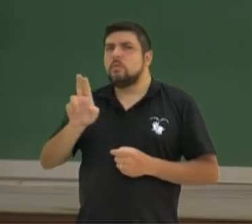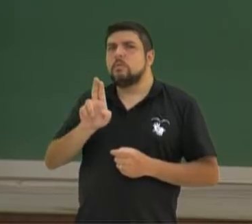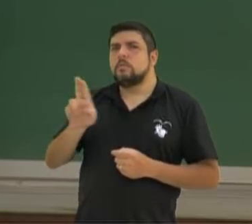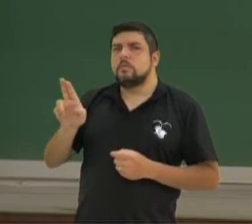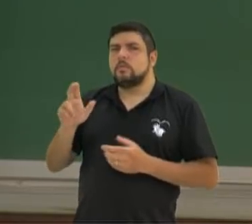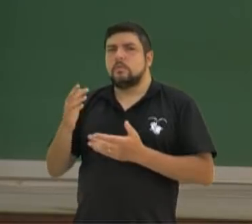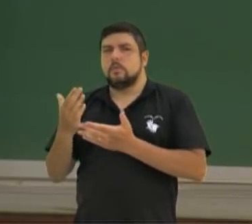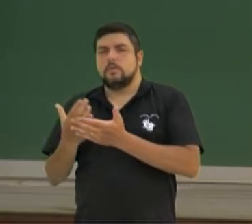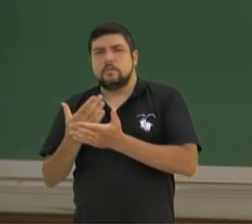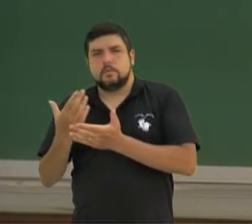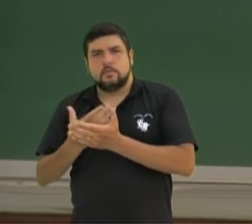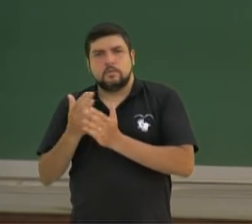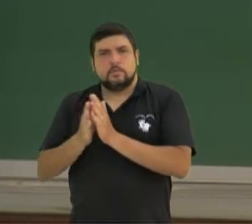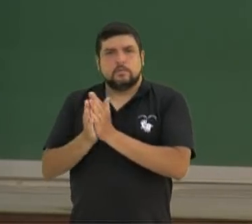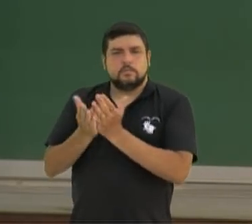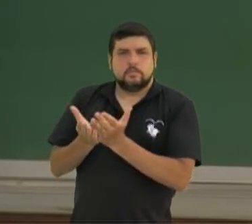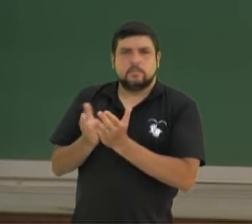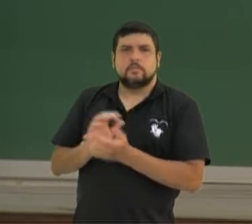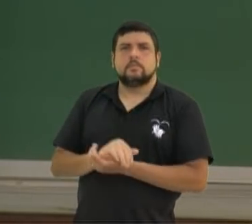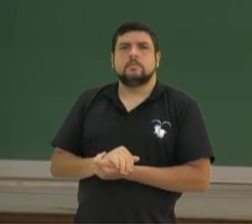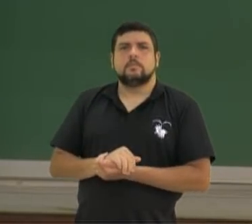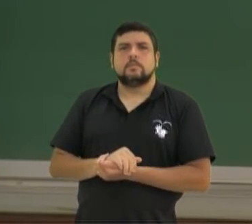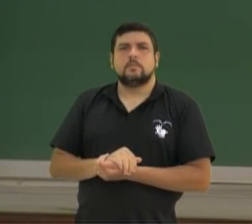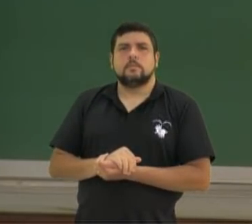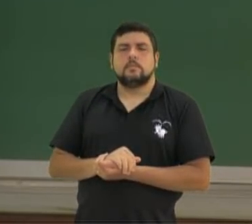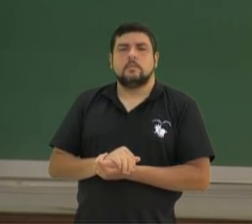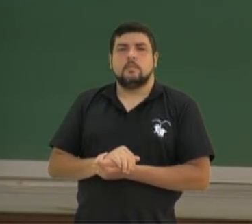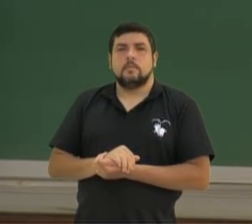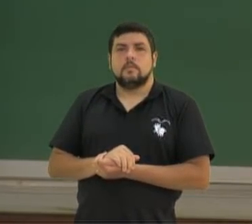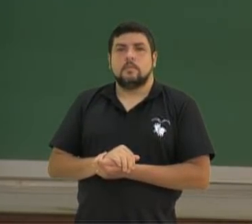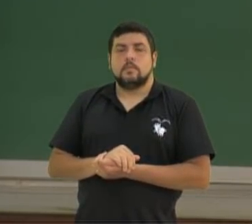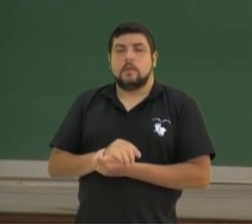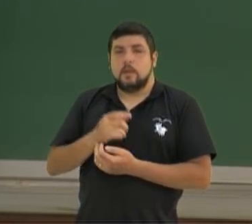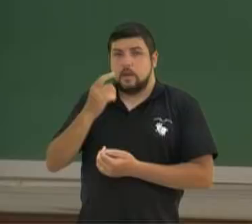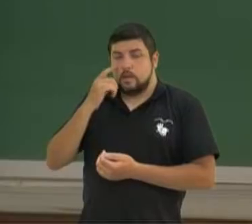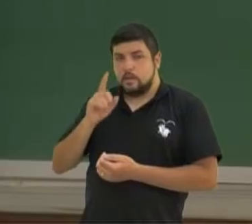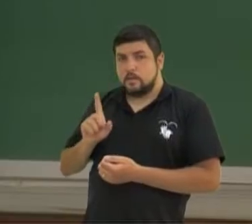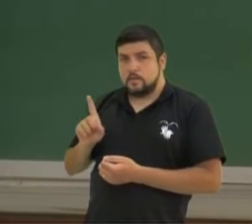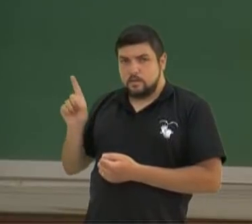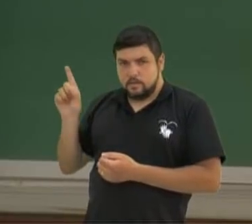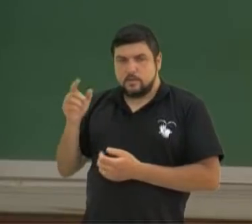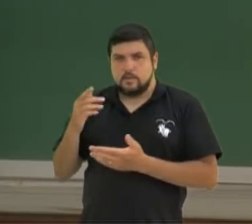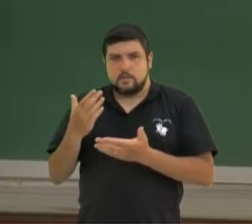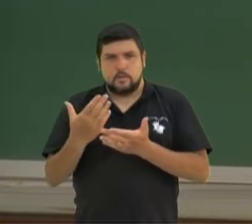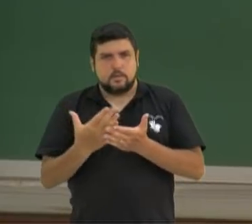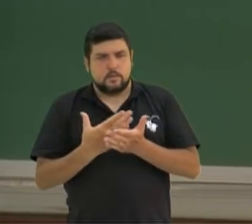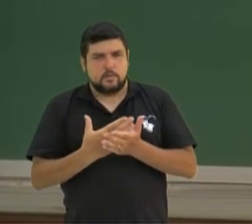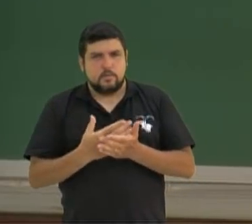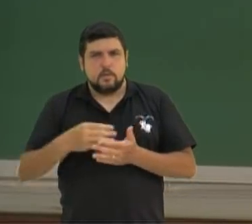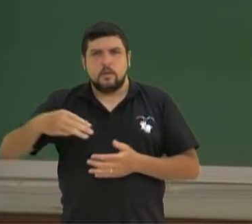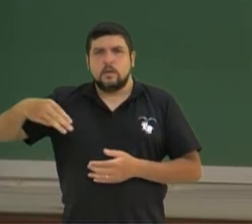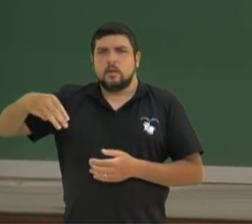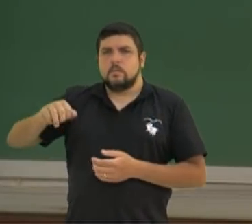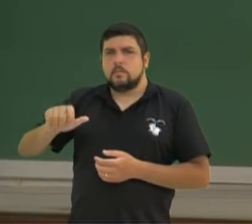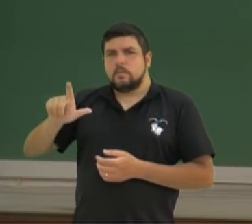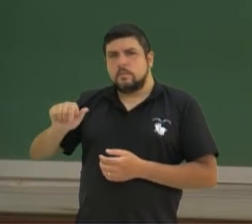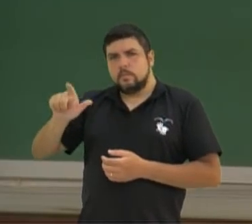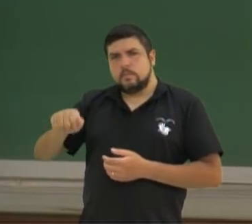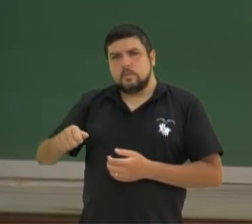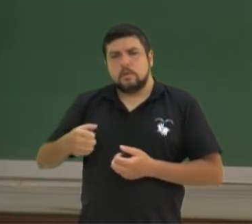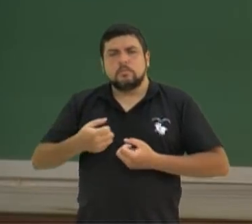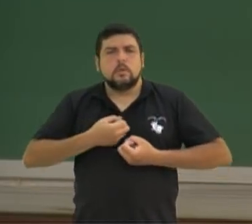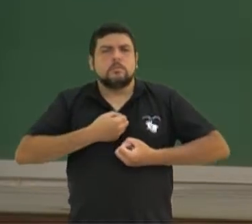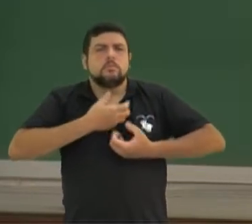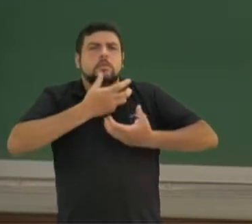memoir. Malala teaches a new audience the value of speaking out against intolerance